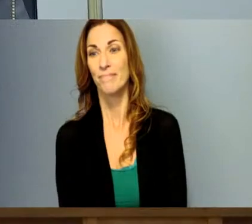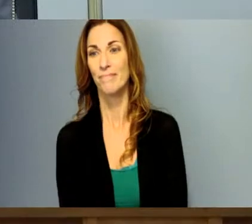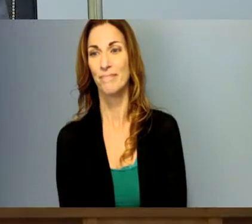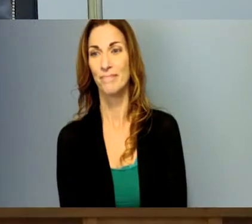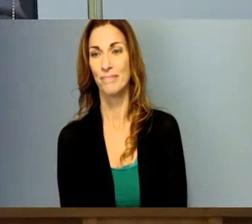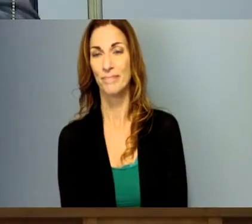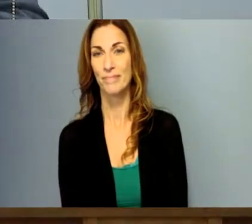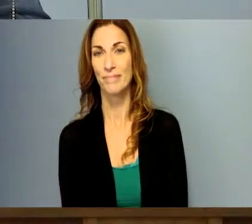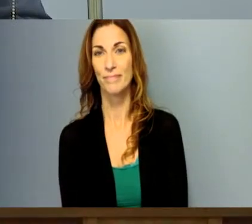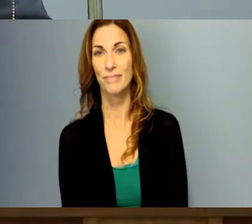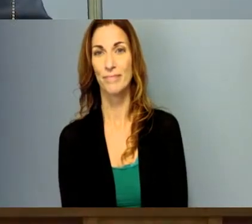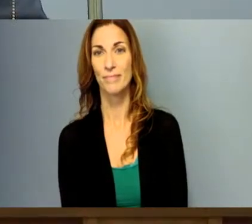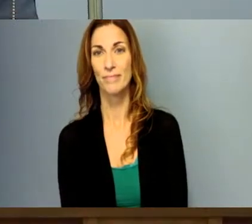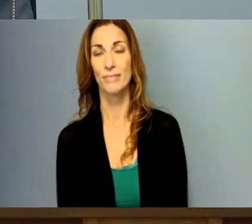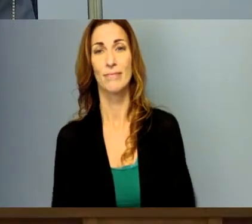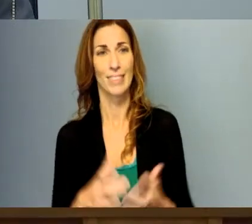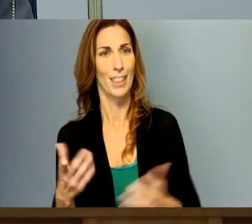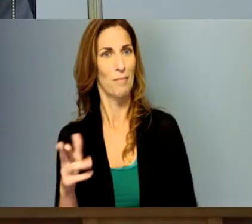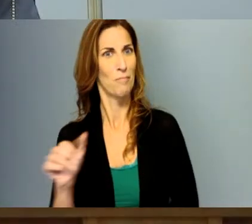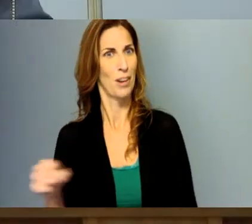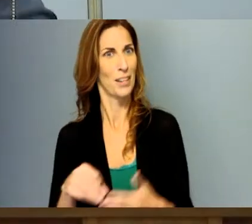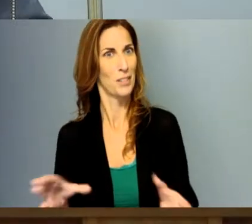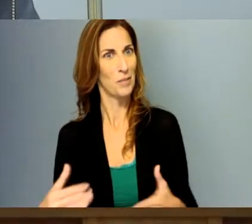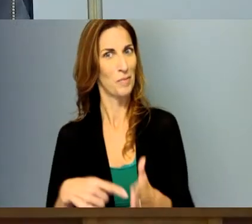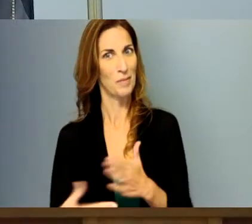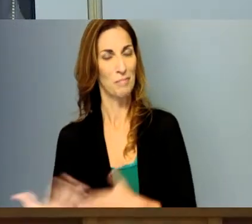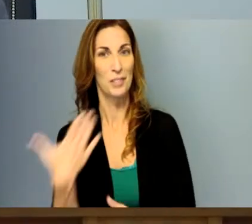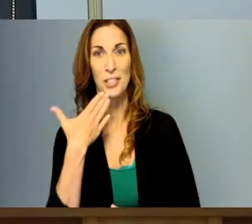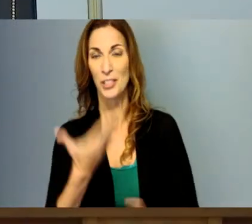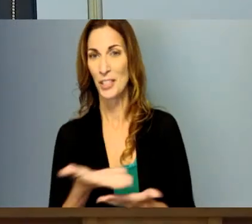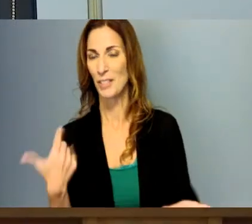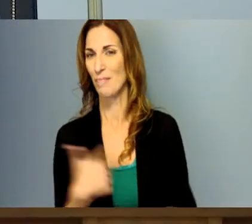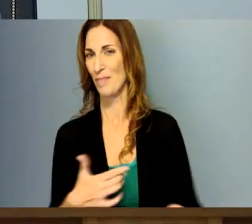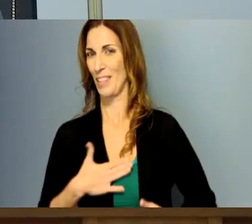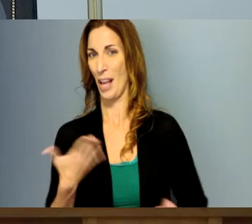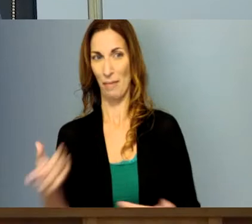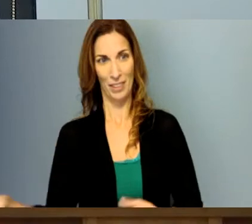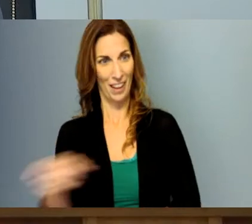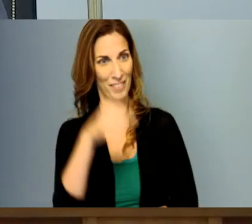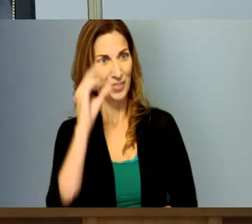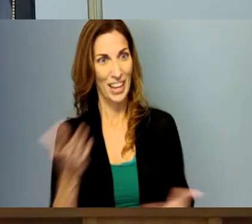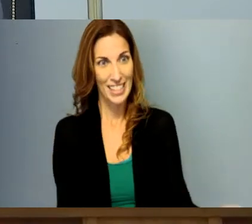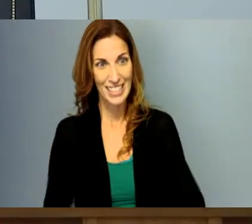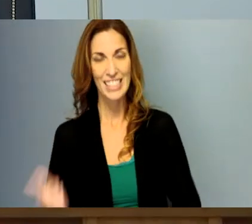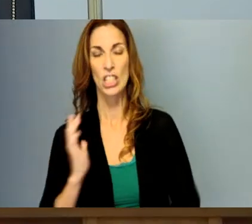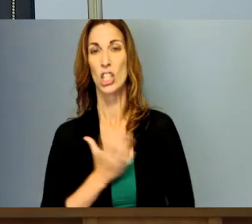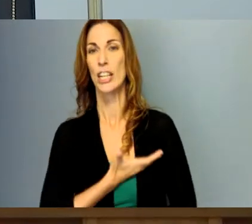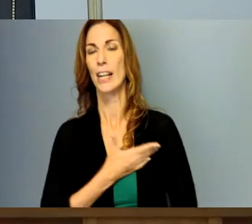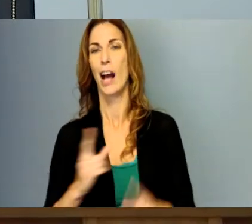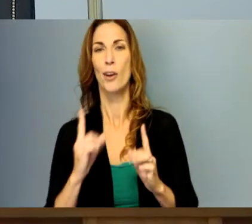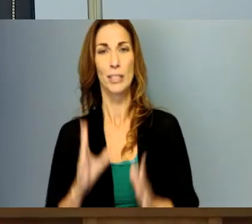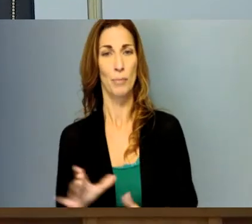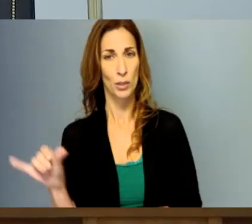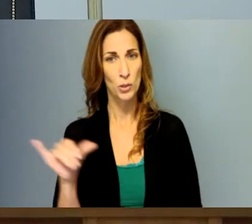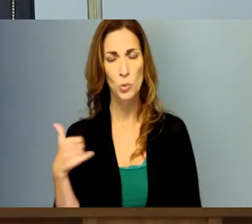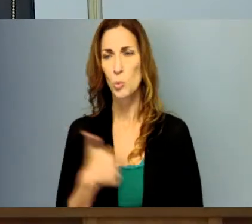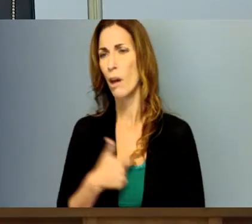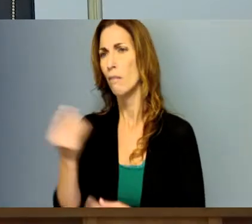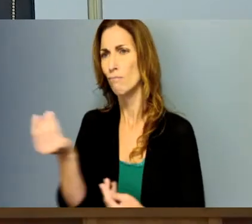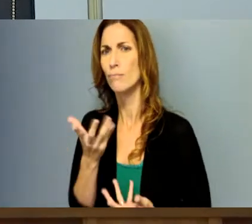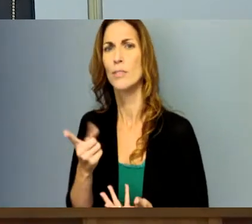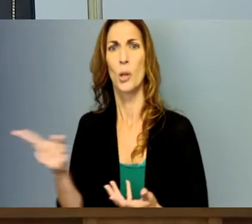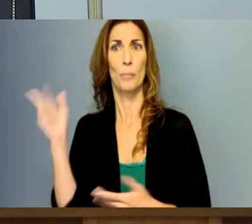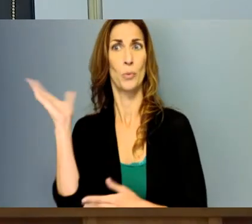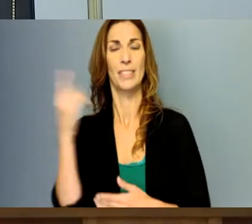lot of brass in the room this morning, which is a good thing. We're happy to have you guys here and our co-responders as well. A presentation we're very